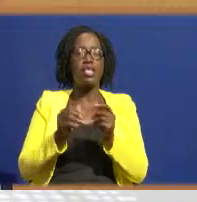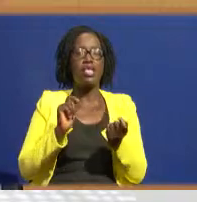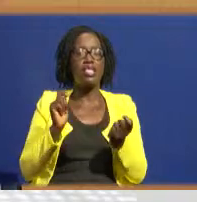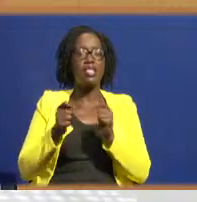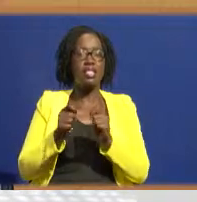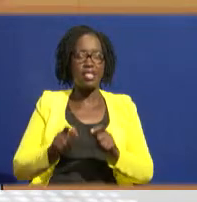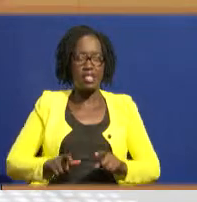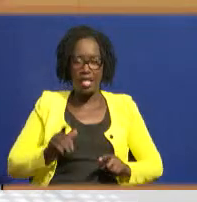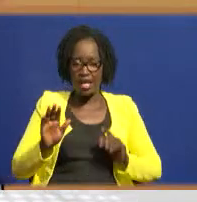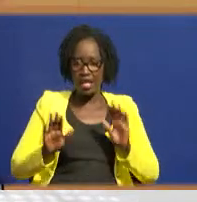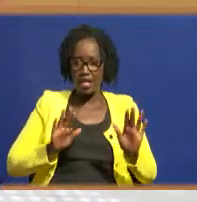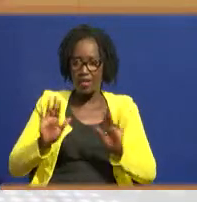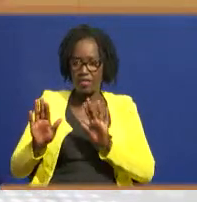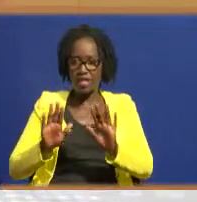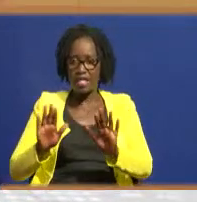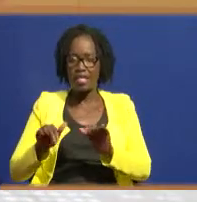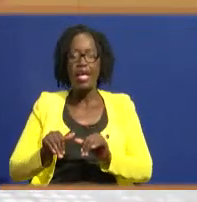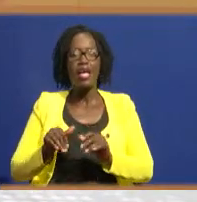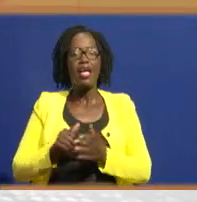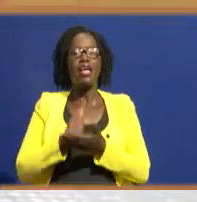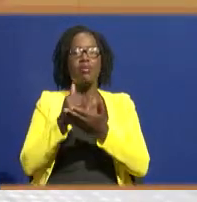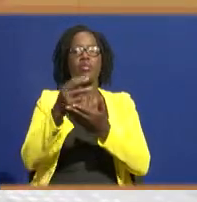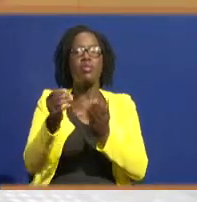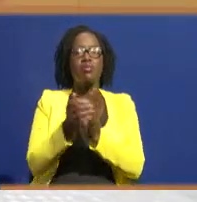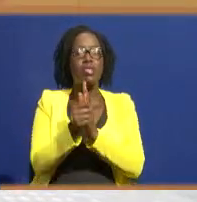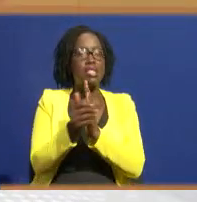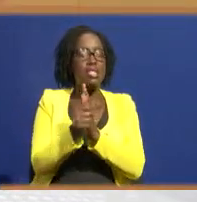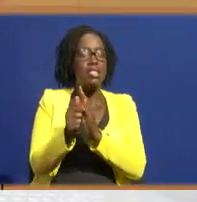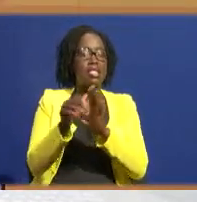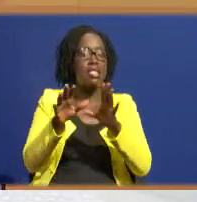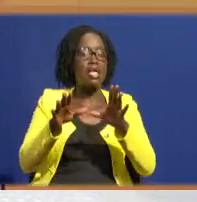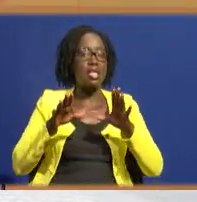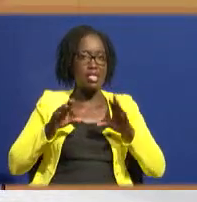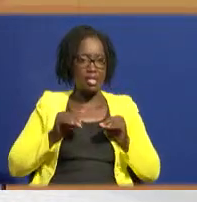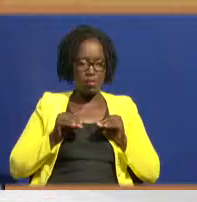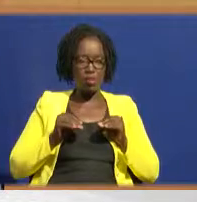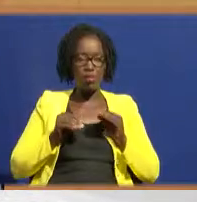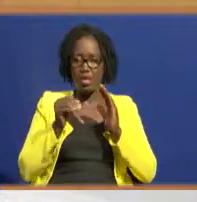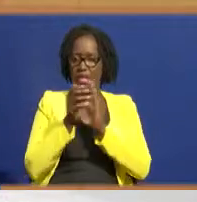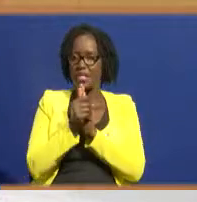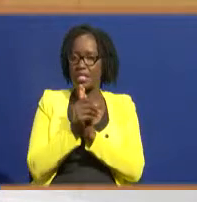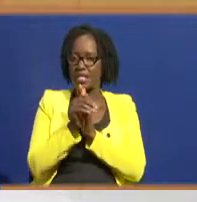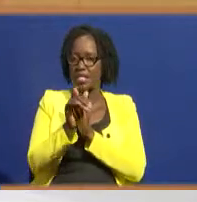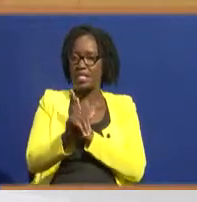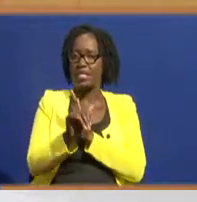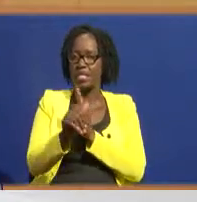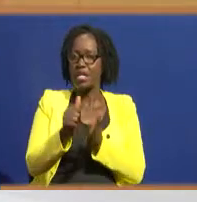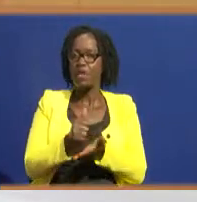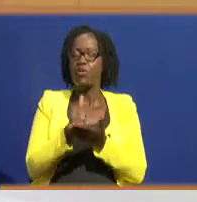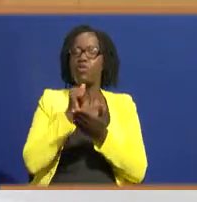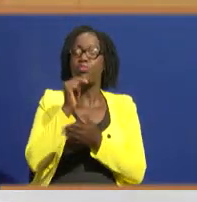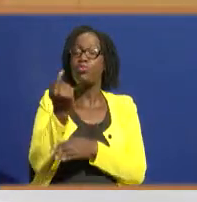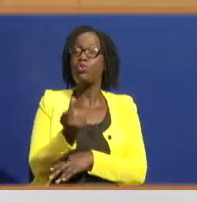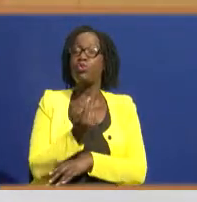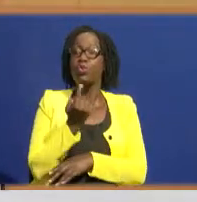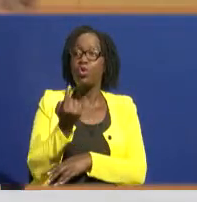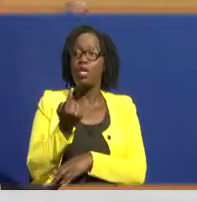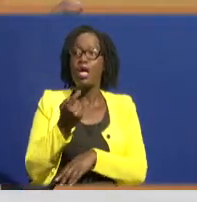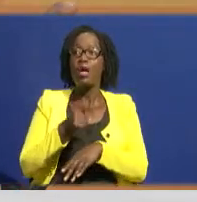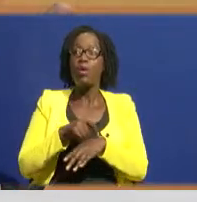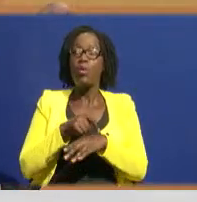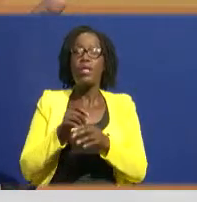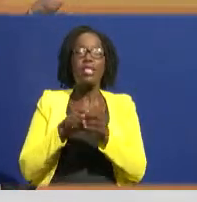You continue to help them to get the skills that are acceptable, skills that are going to help not only when they